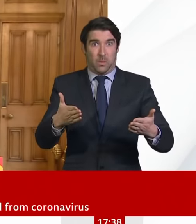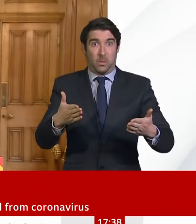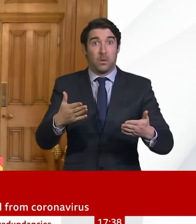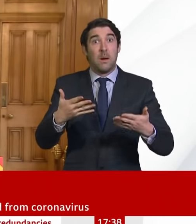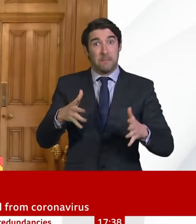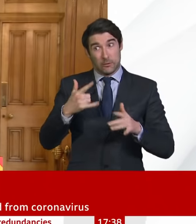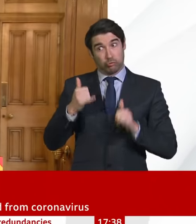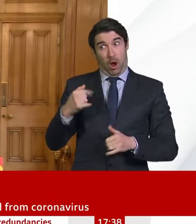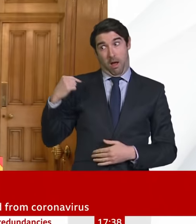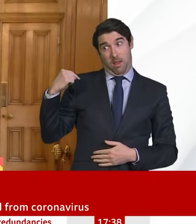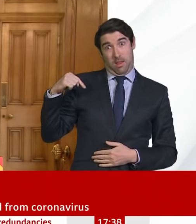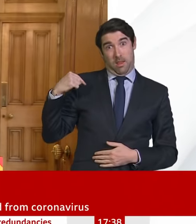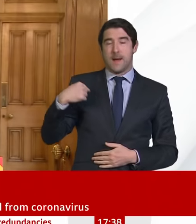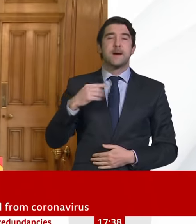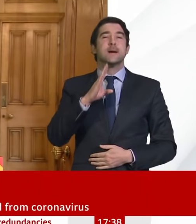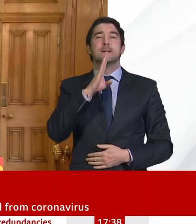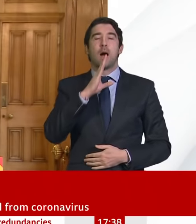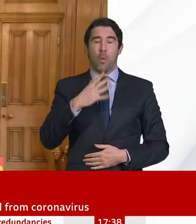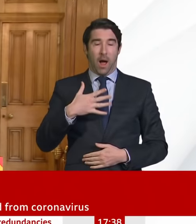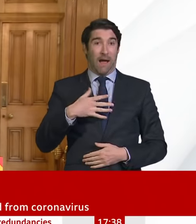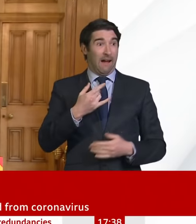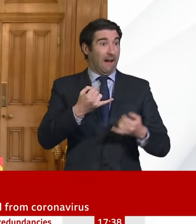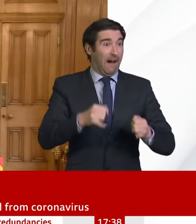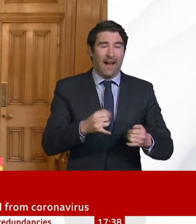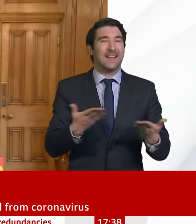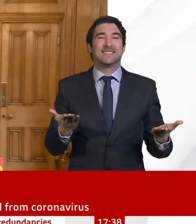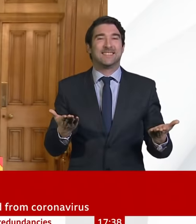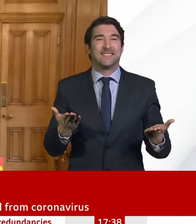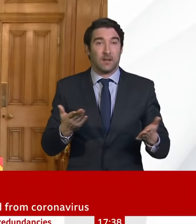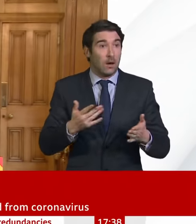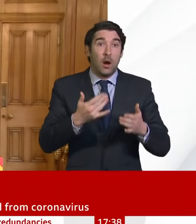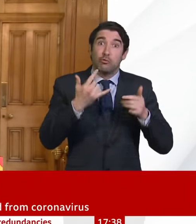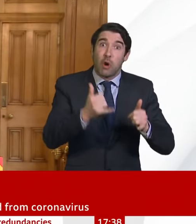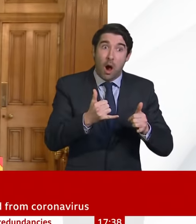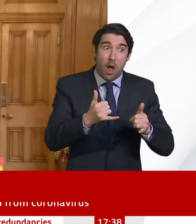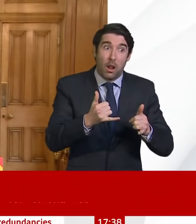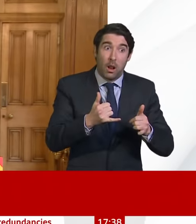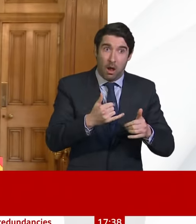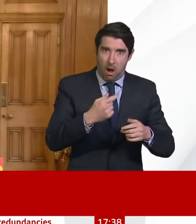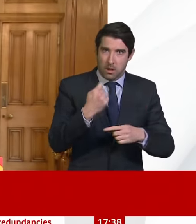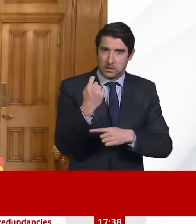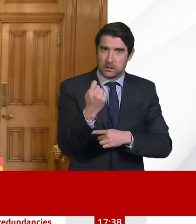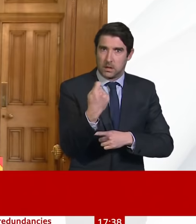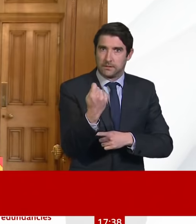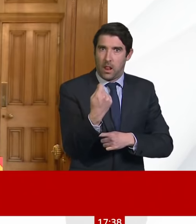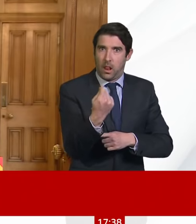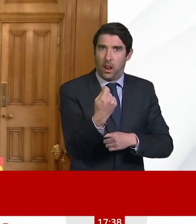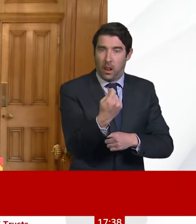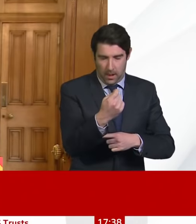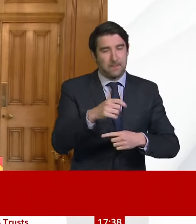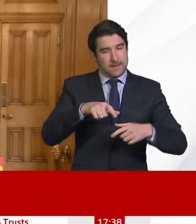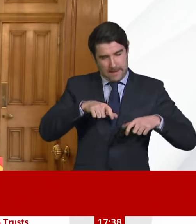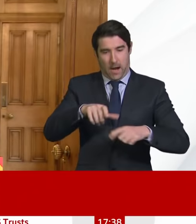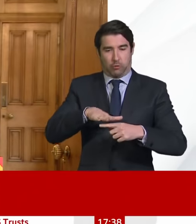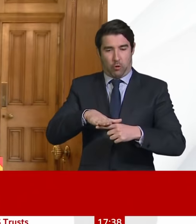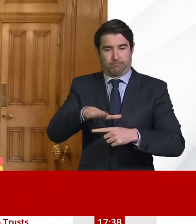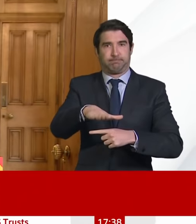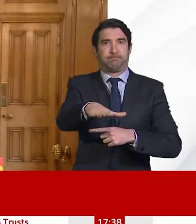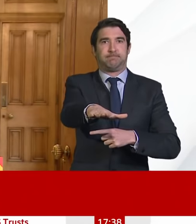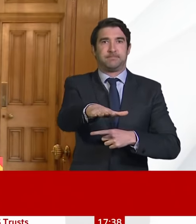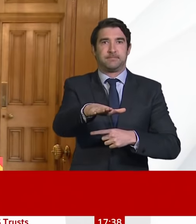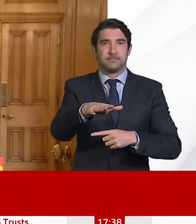successfully completed, and the number of tests at this facility will significantly increase from this weekend. To begin with,